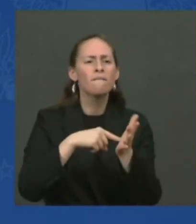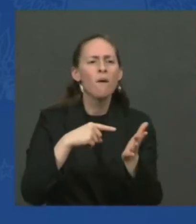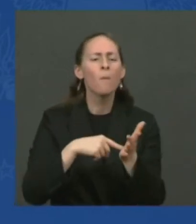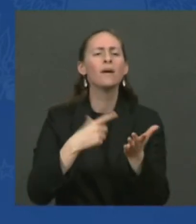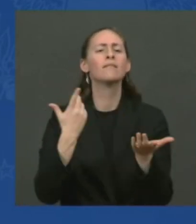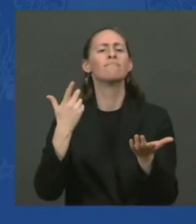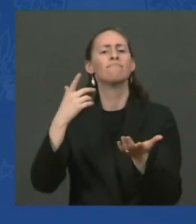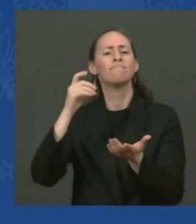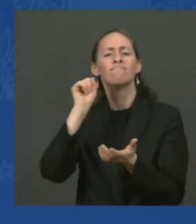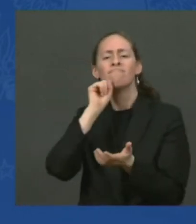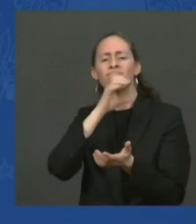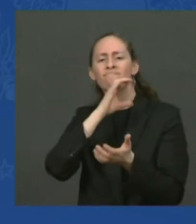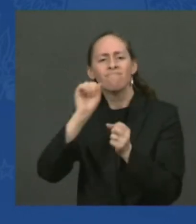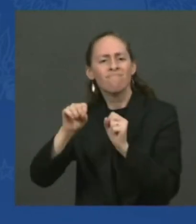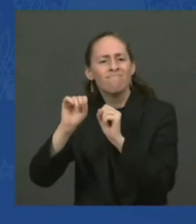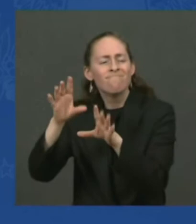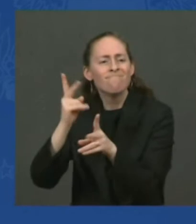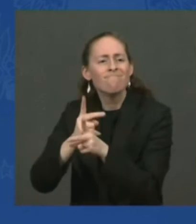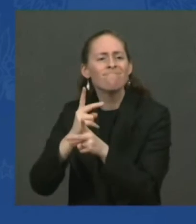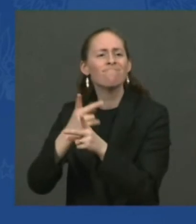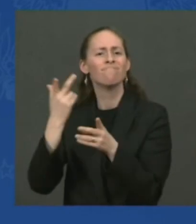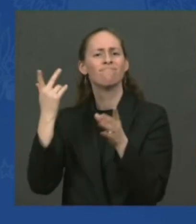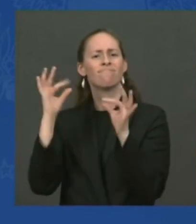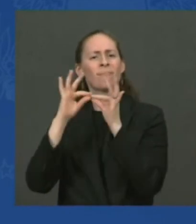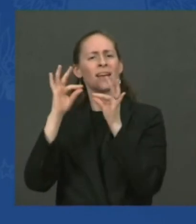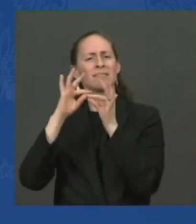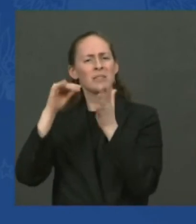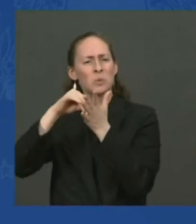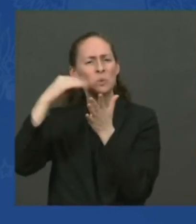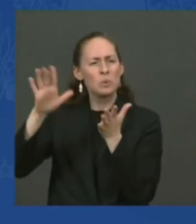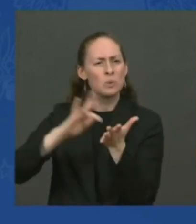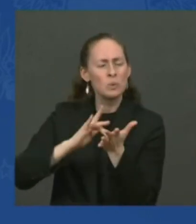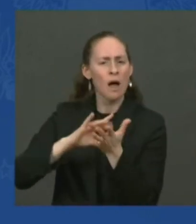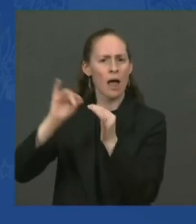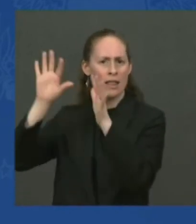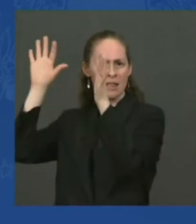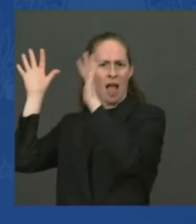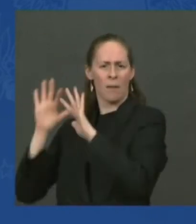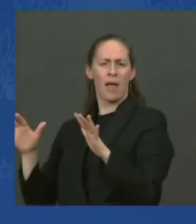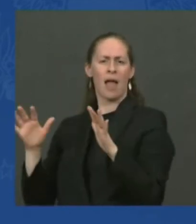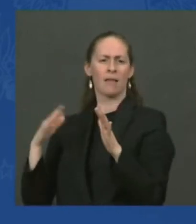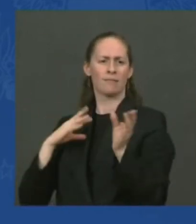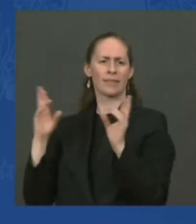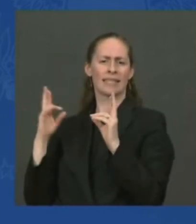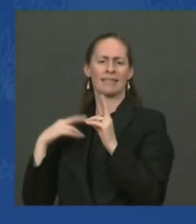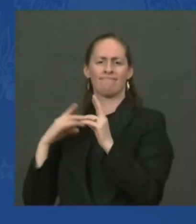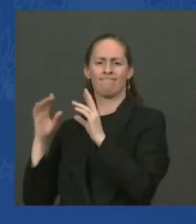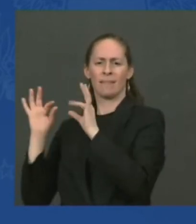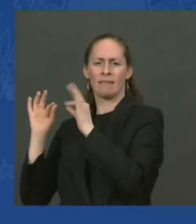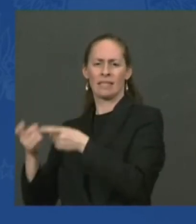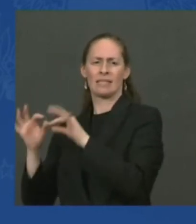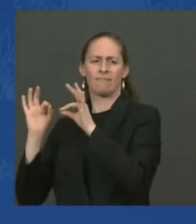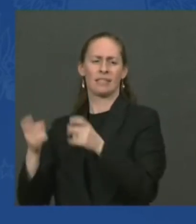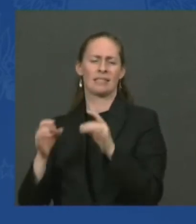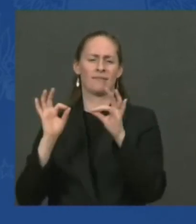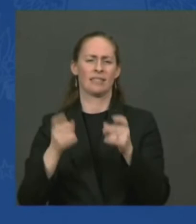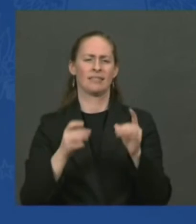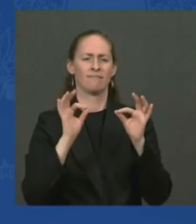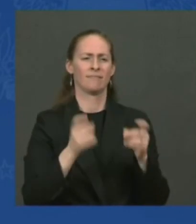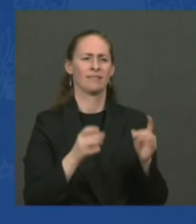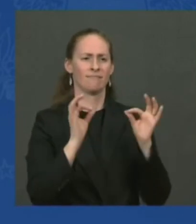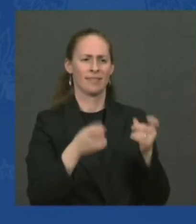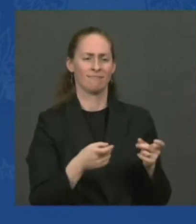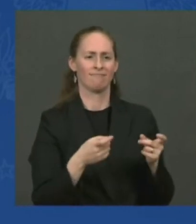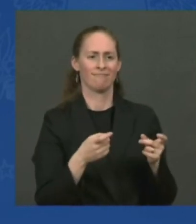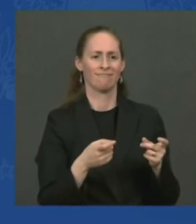meeting the moment on climate change. I'm confident that the House will pass this bill, and then we're going to have to pass it in the Senate. And it's